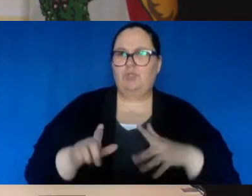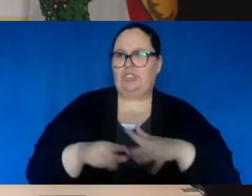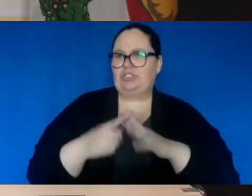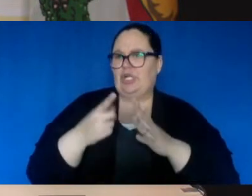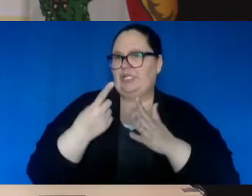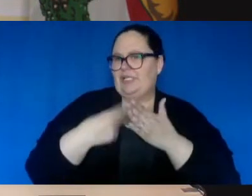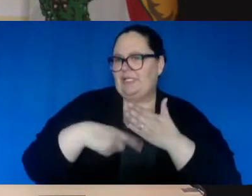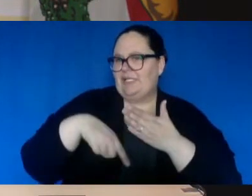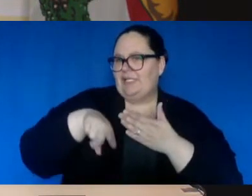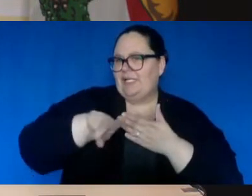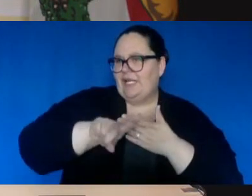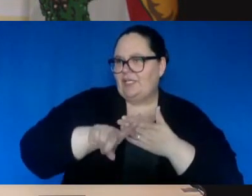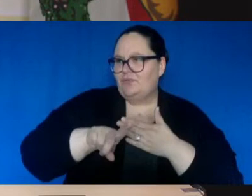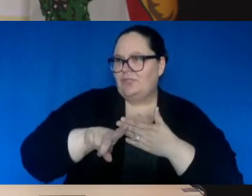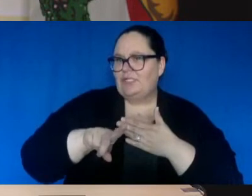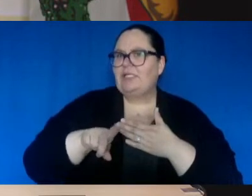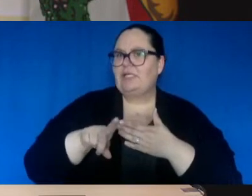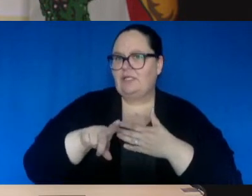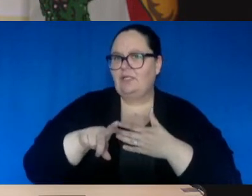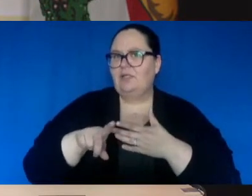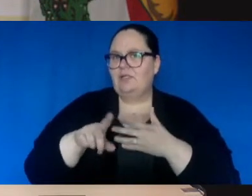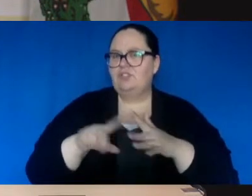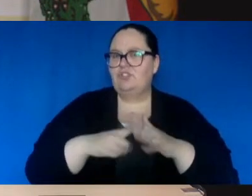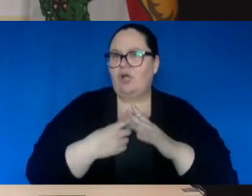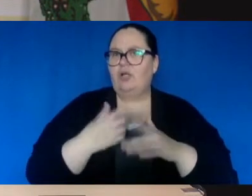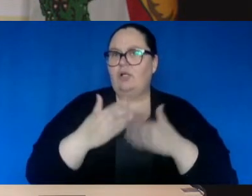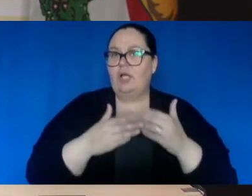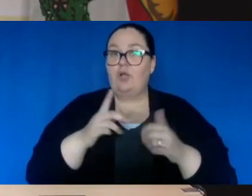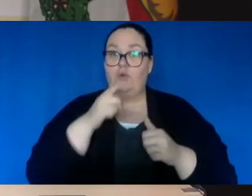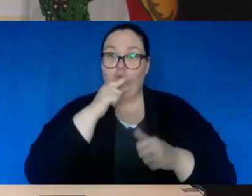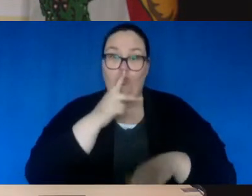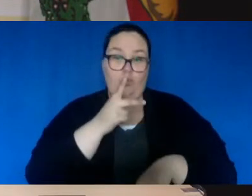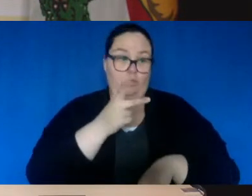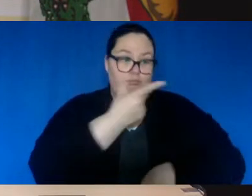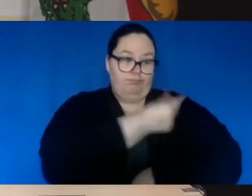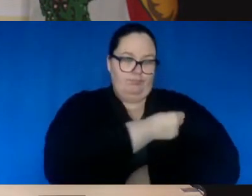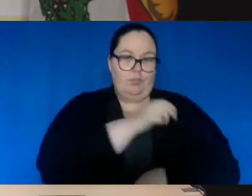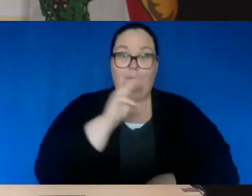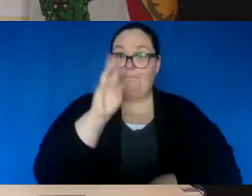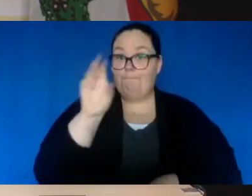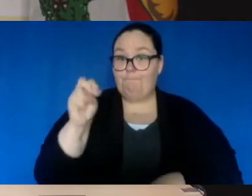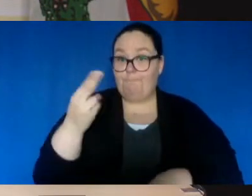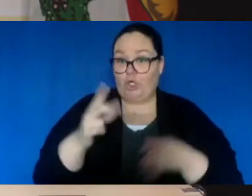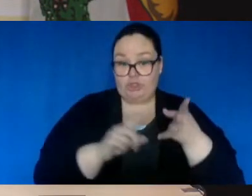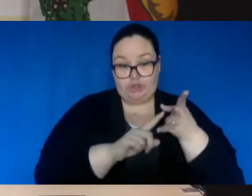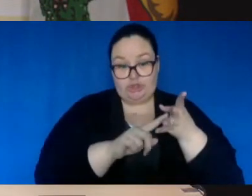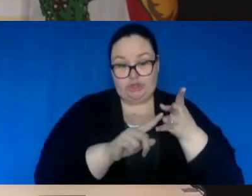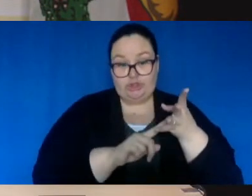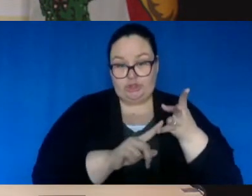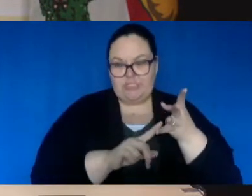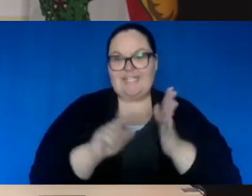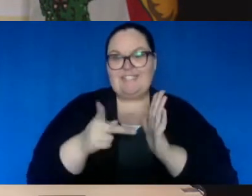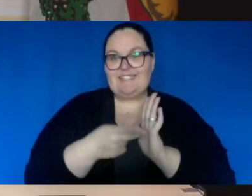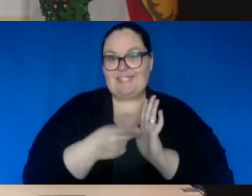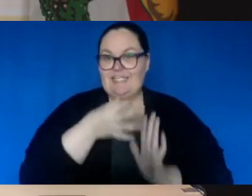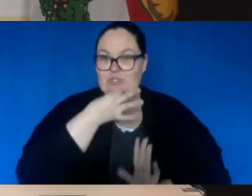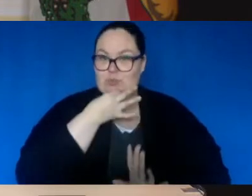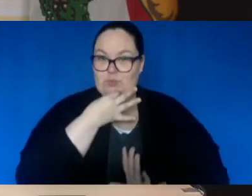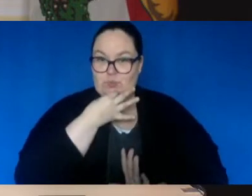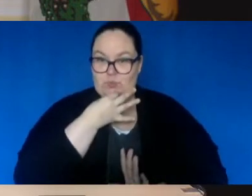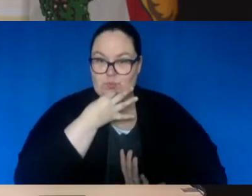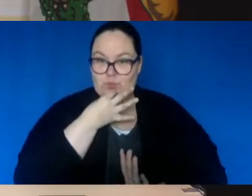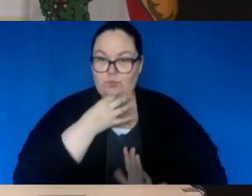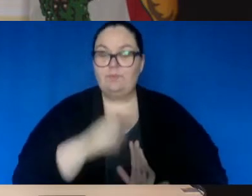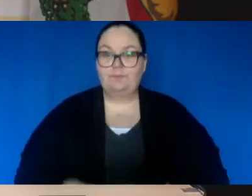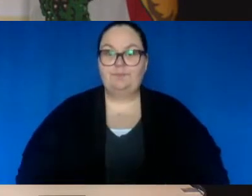especially those individuals who received their first dose toward the end of March. But we will be doing them as soon as we can